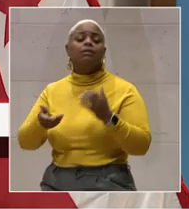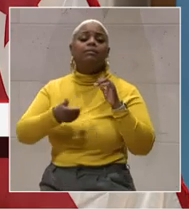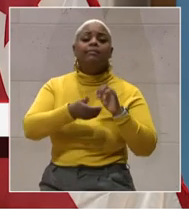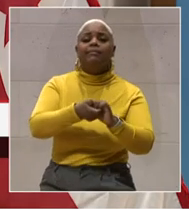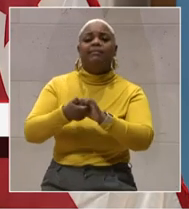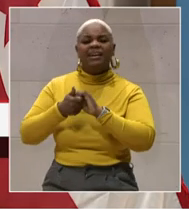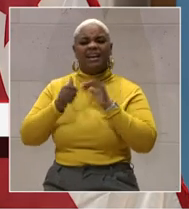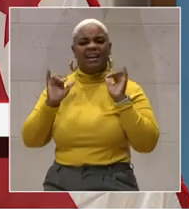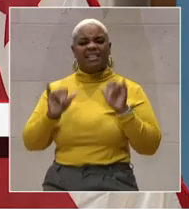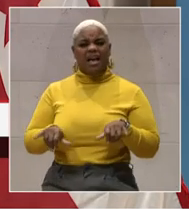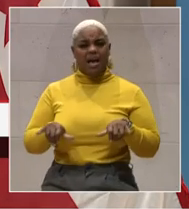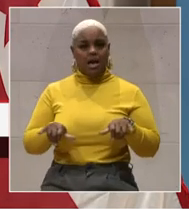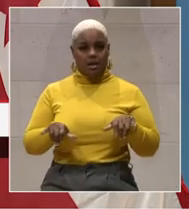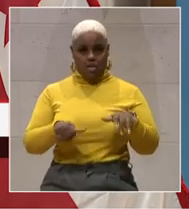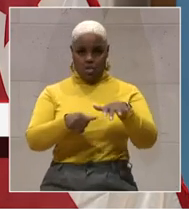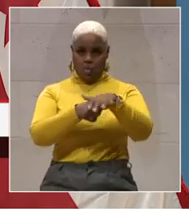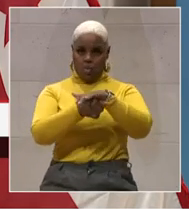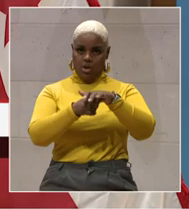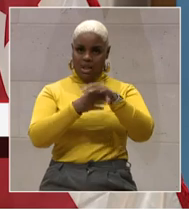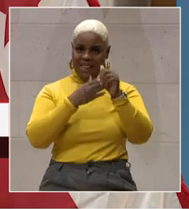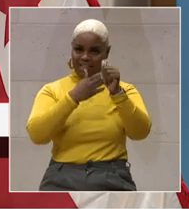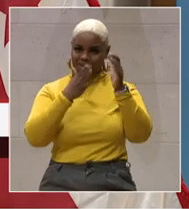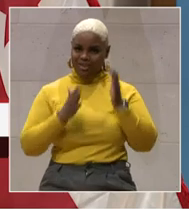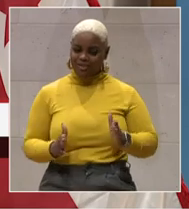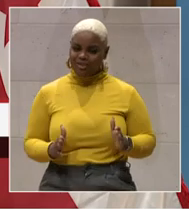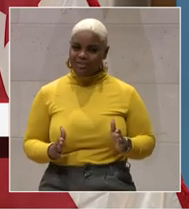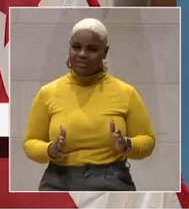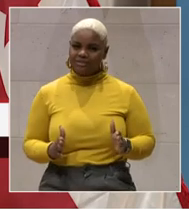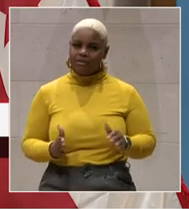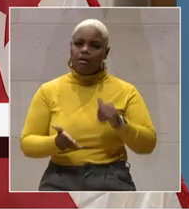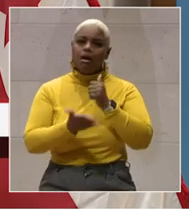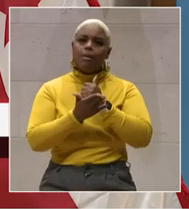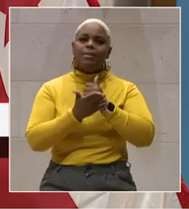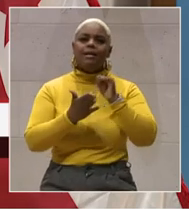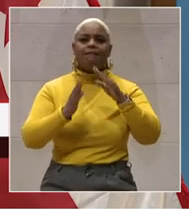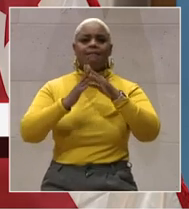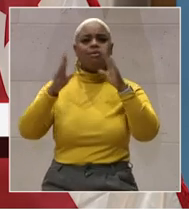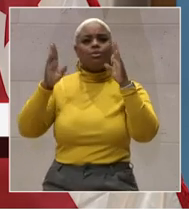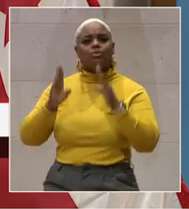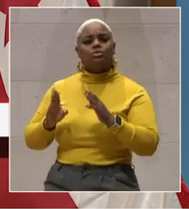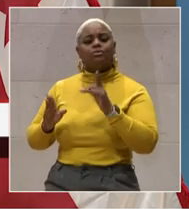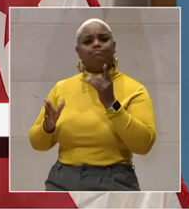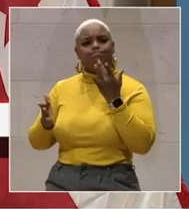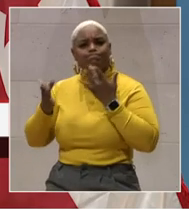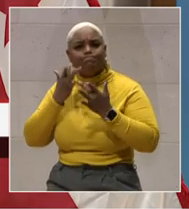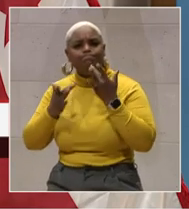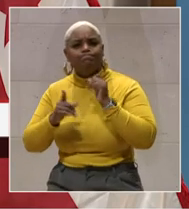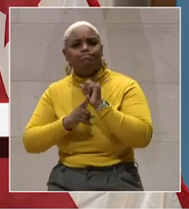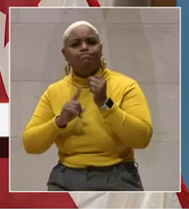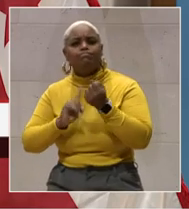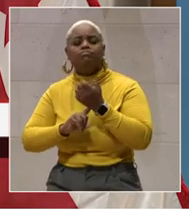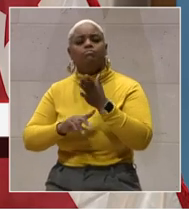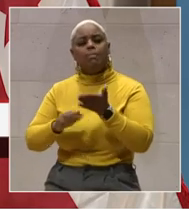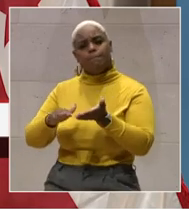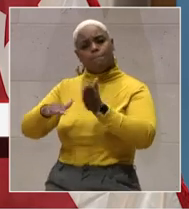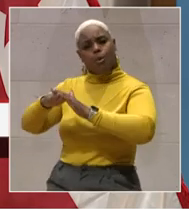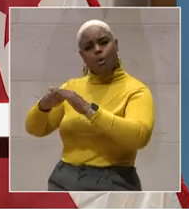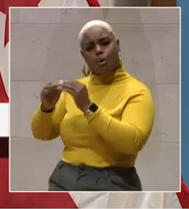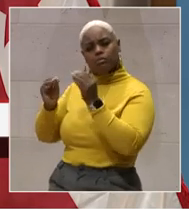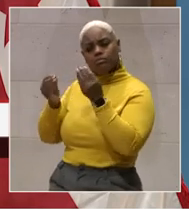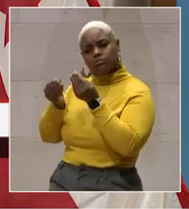work with local leaders and overcome the housing issues particular to our communities. The